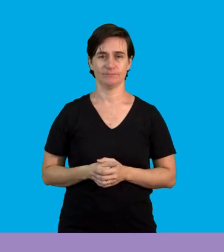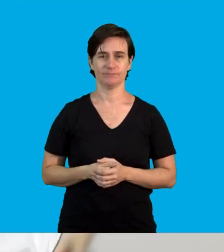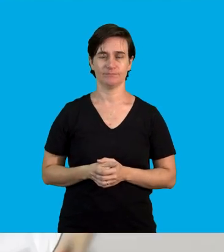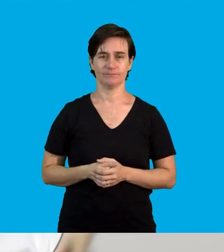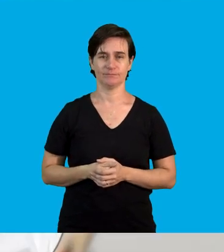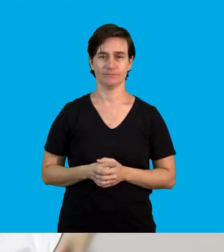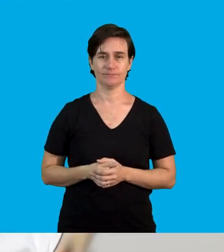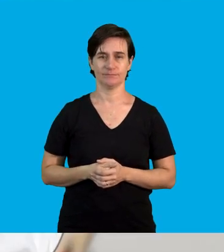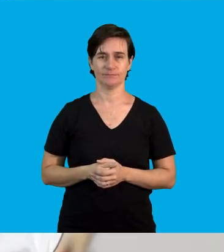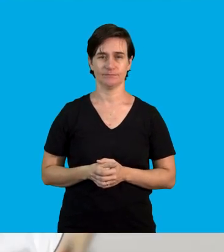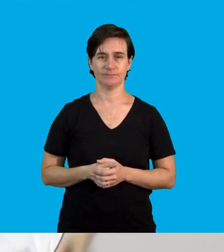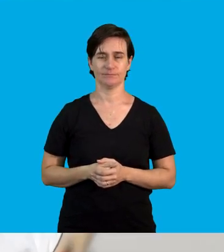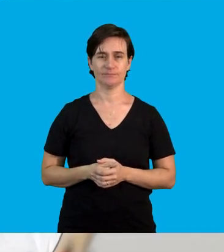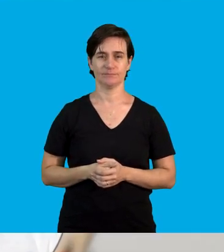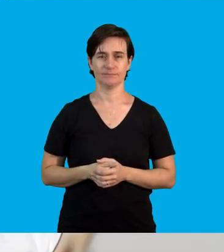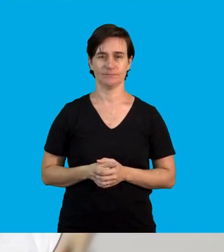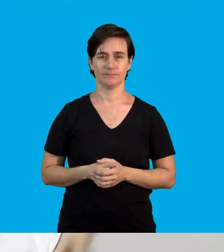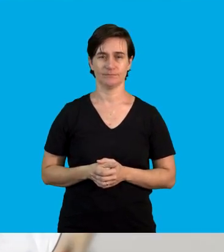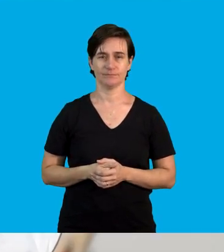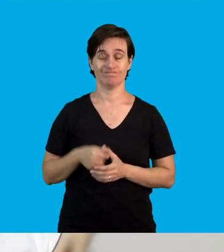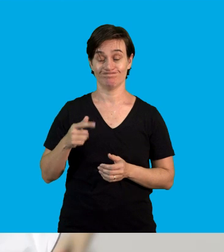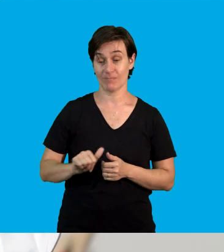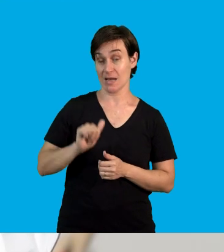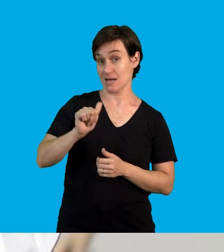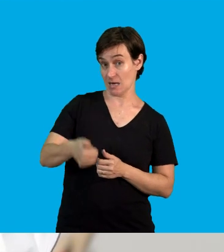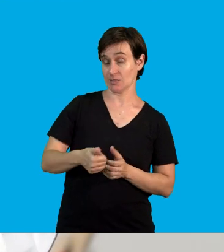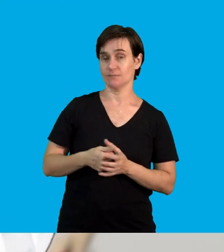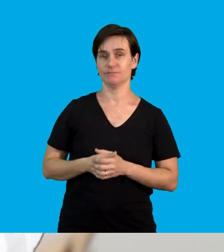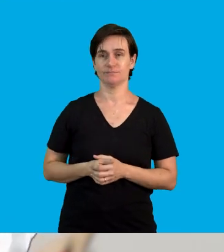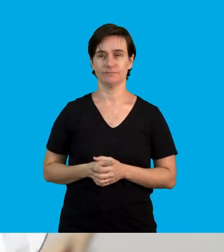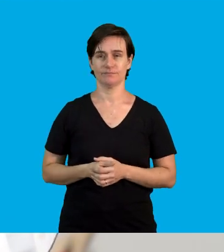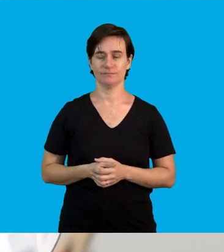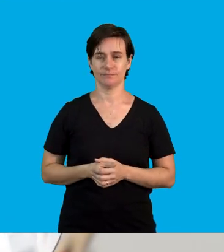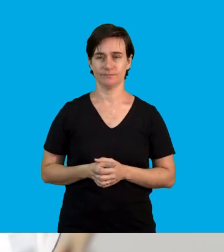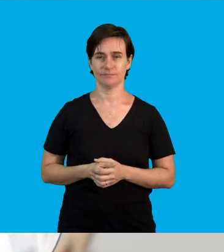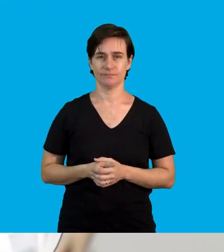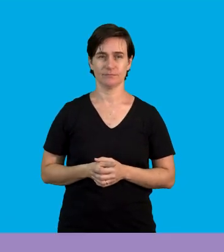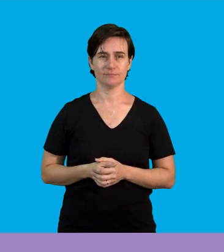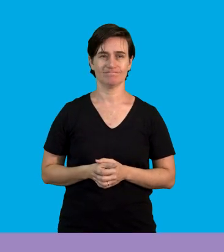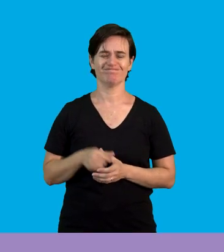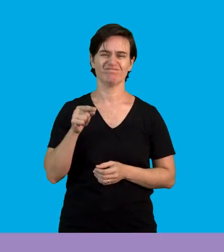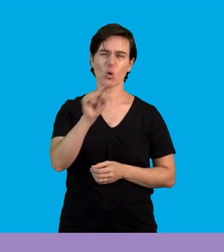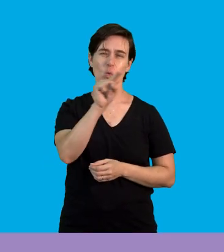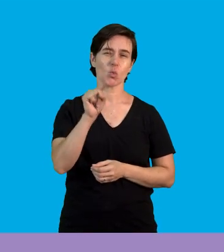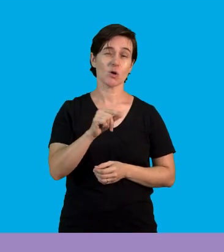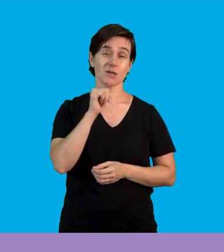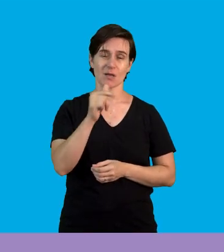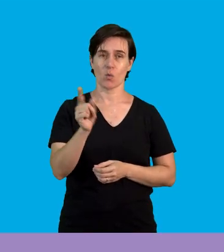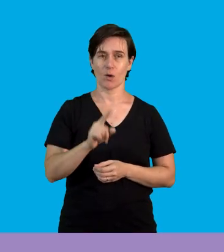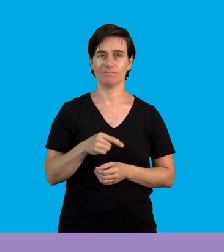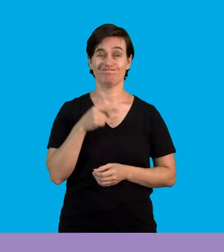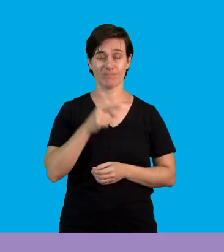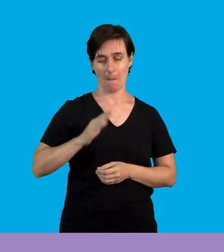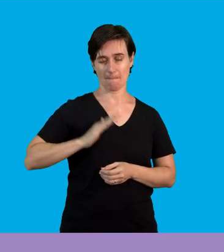went wrong. All right, let's then move on to the next one. The question